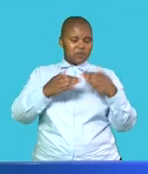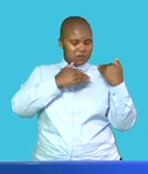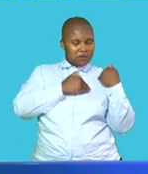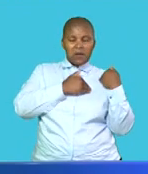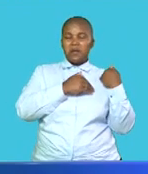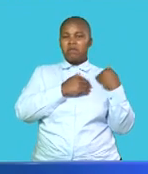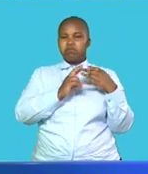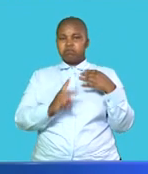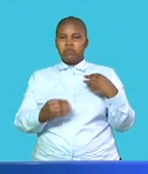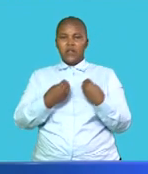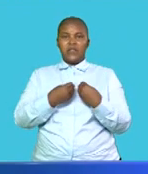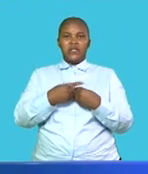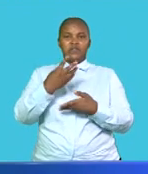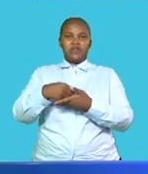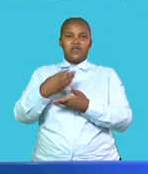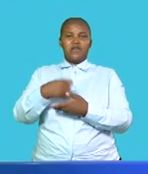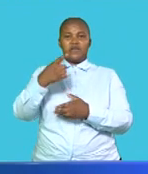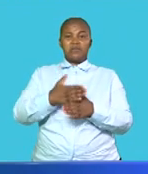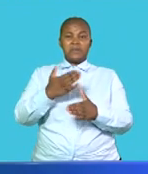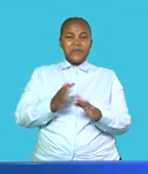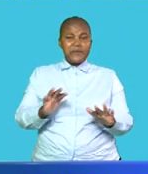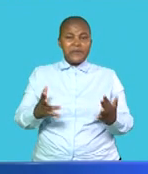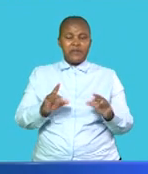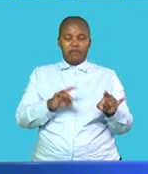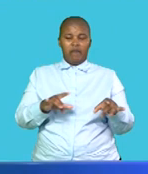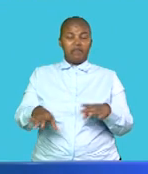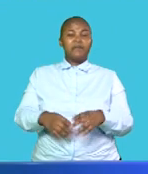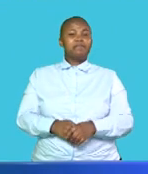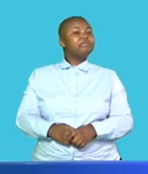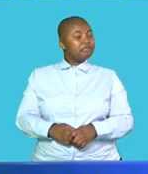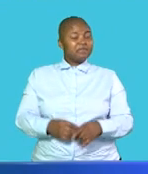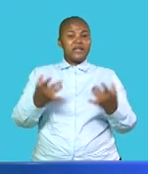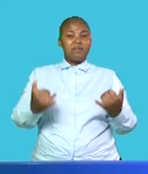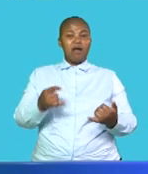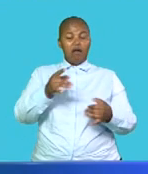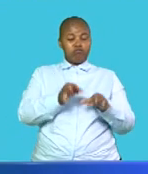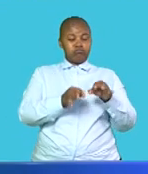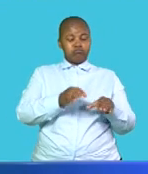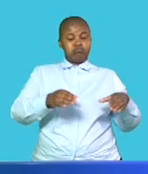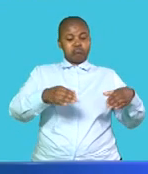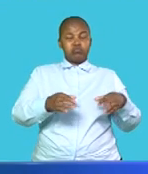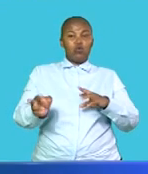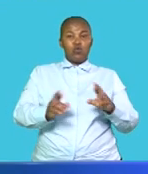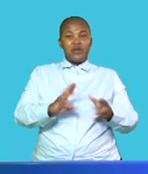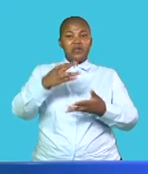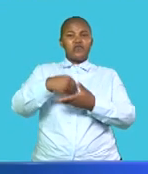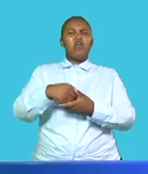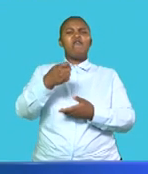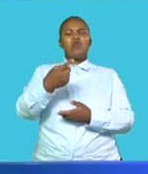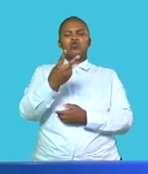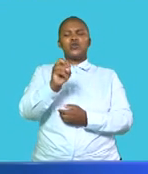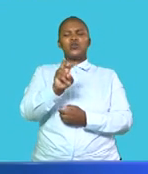ke nezinkinga ezithinta ukuntuleka kwemisebenzi. Leli qembu lusungulela ukuthi ke lingenele ukhetho lukazwelonke lika-2024